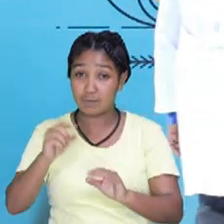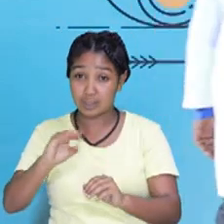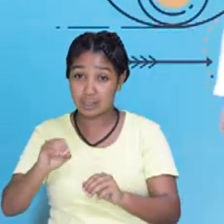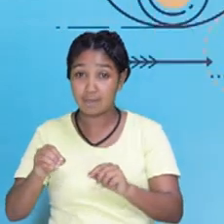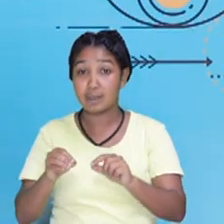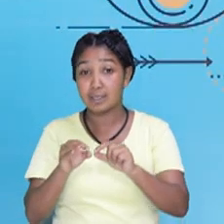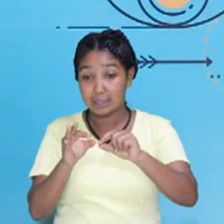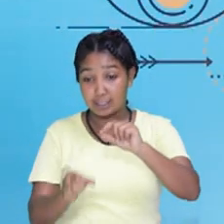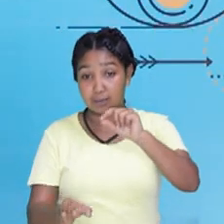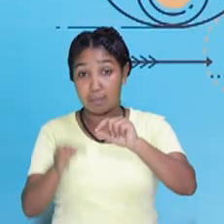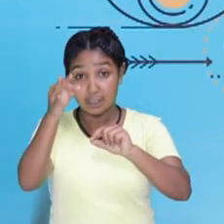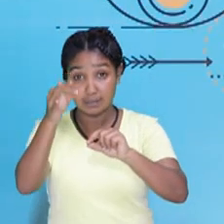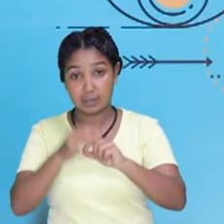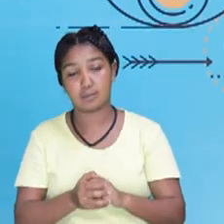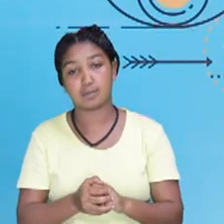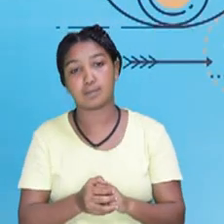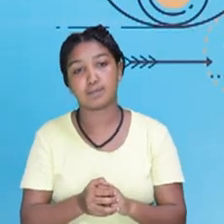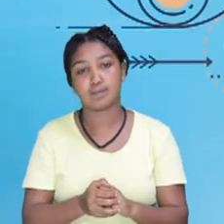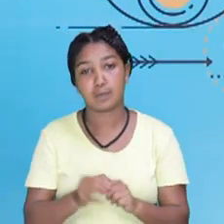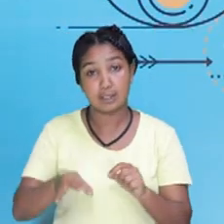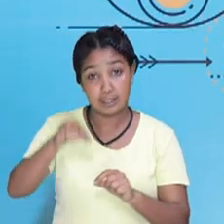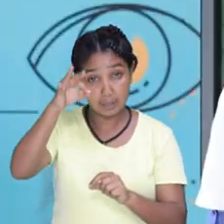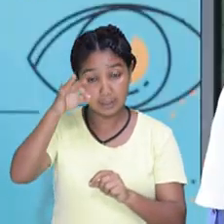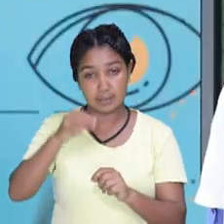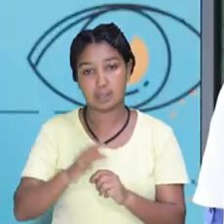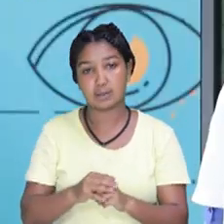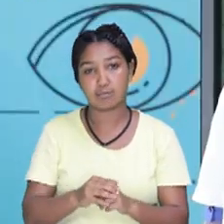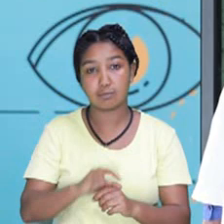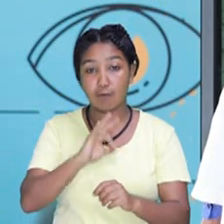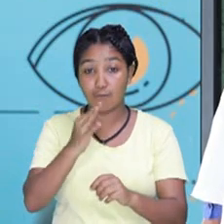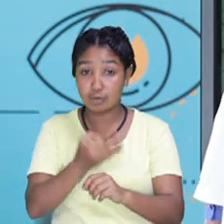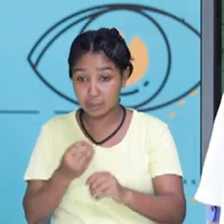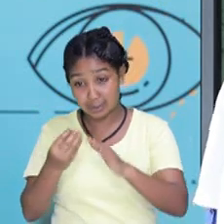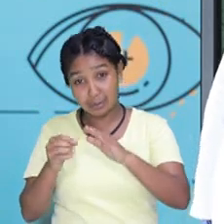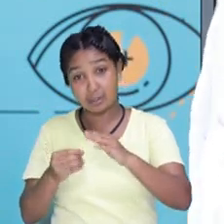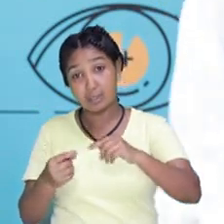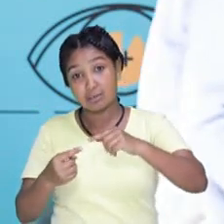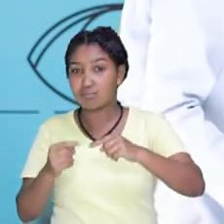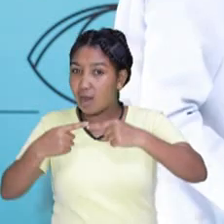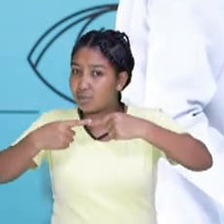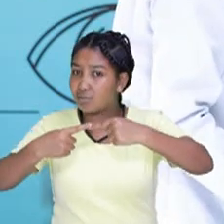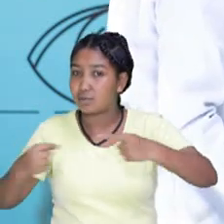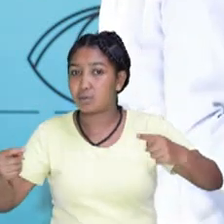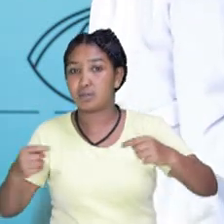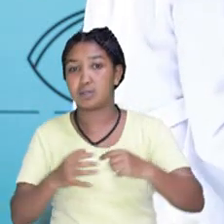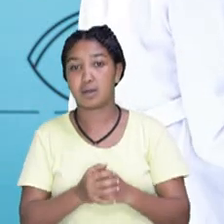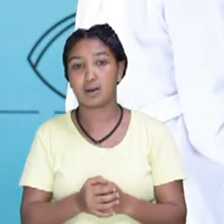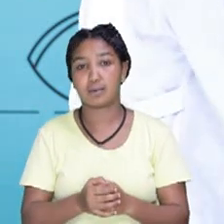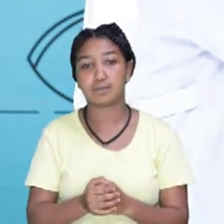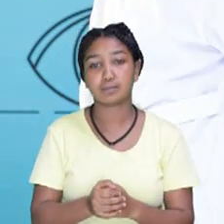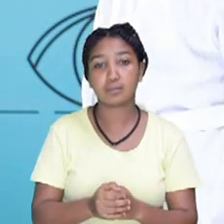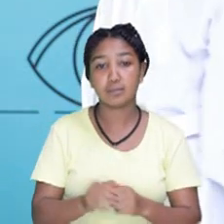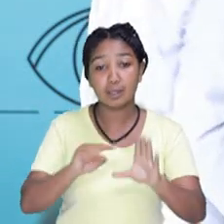the displacement. As the object is moving upward, the displacement is upward, but the force is acting downward. We have already previously discussed this